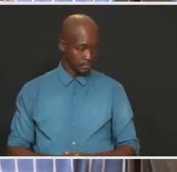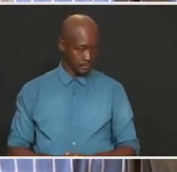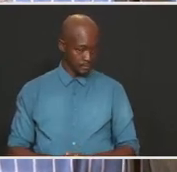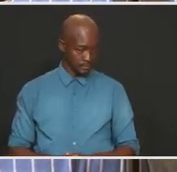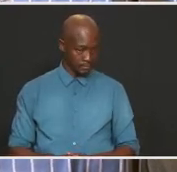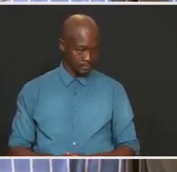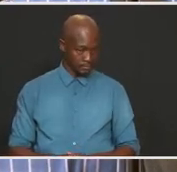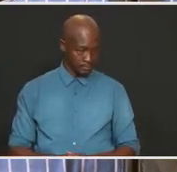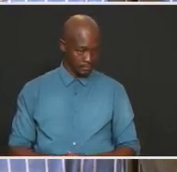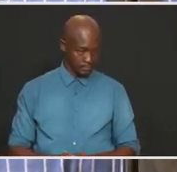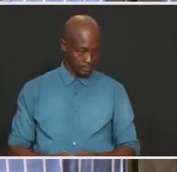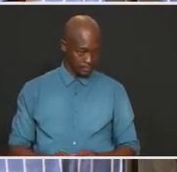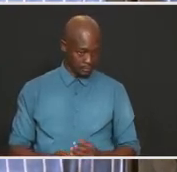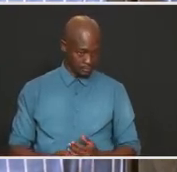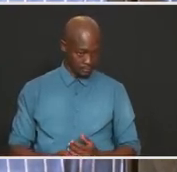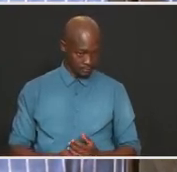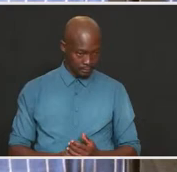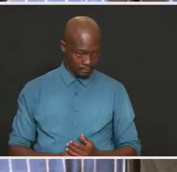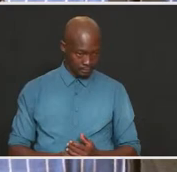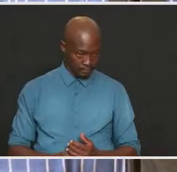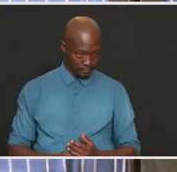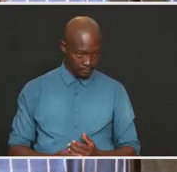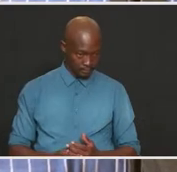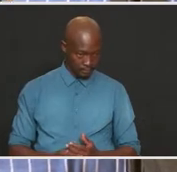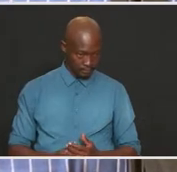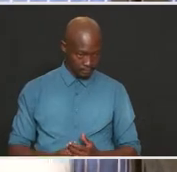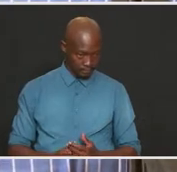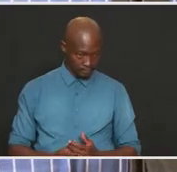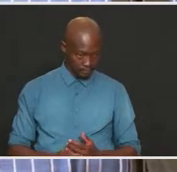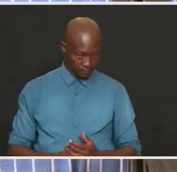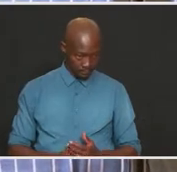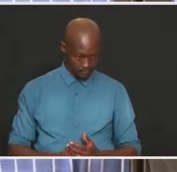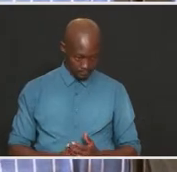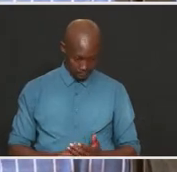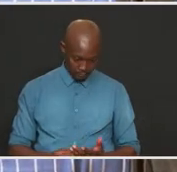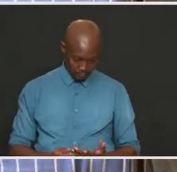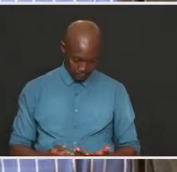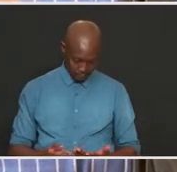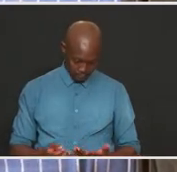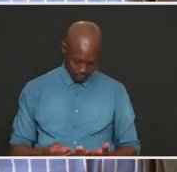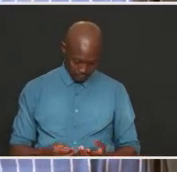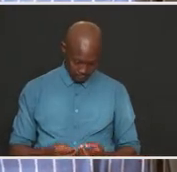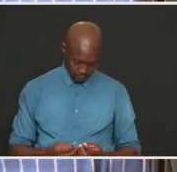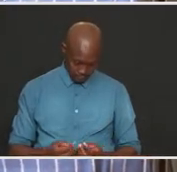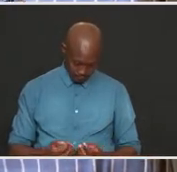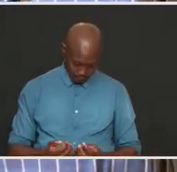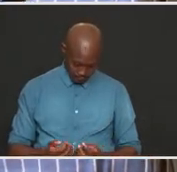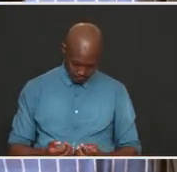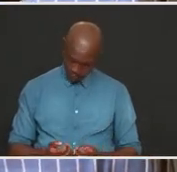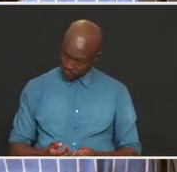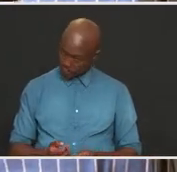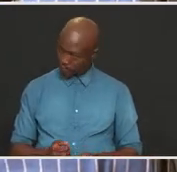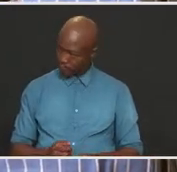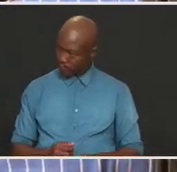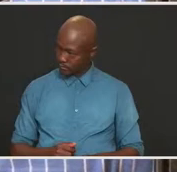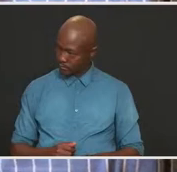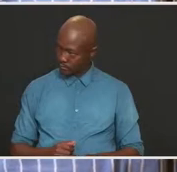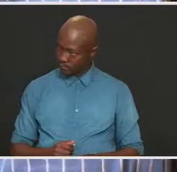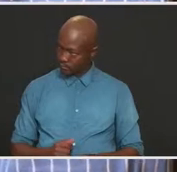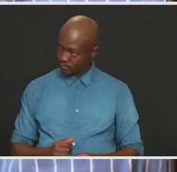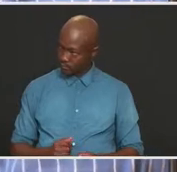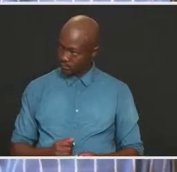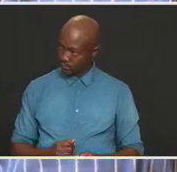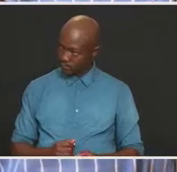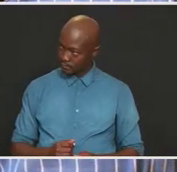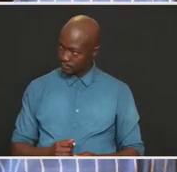when he looks here it's the hitting of a child right at the buttocks so he feels that if that can also be added